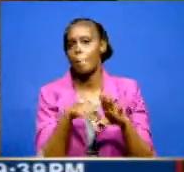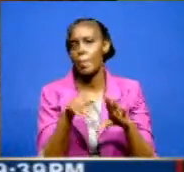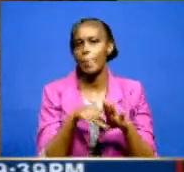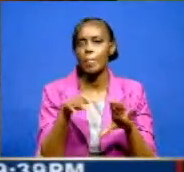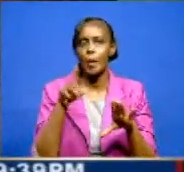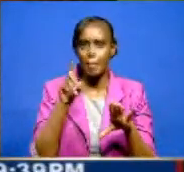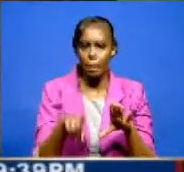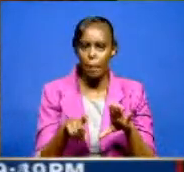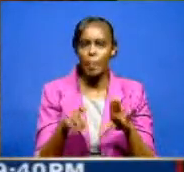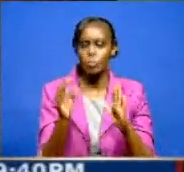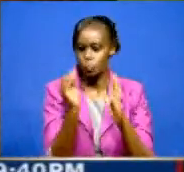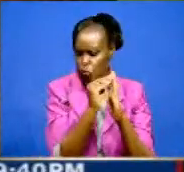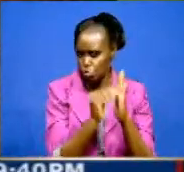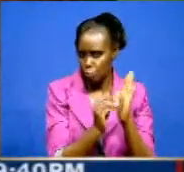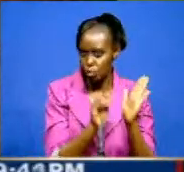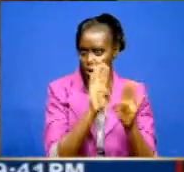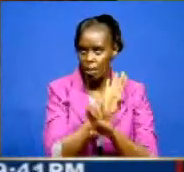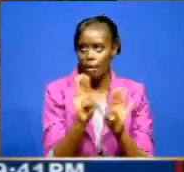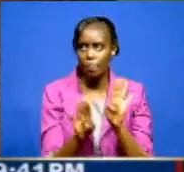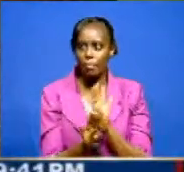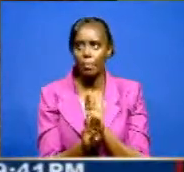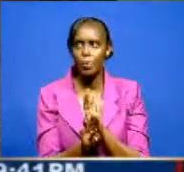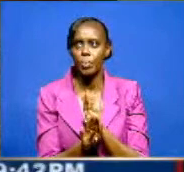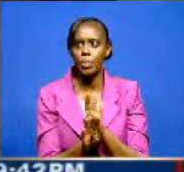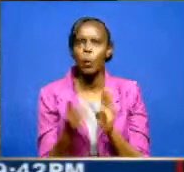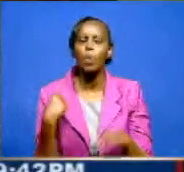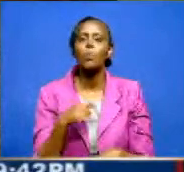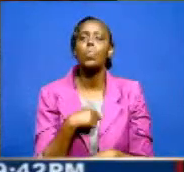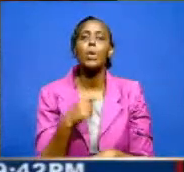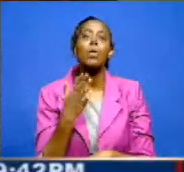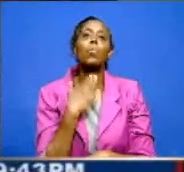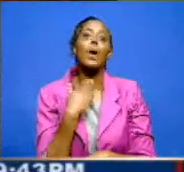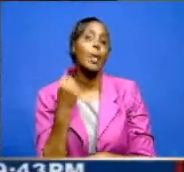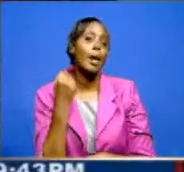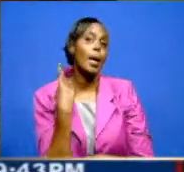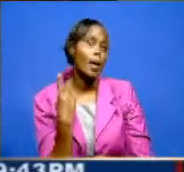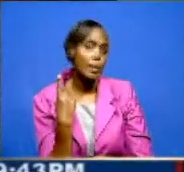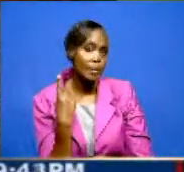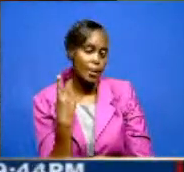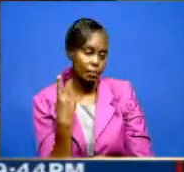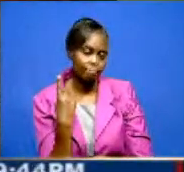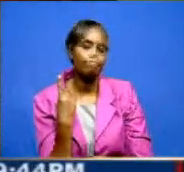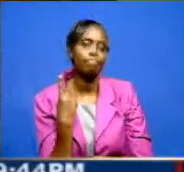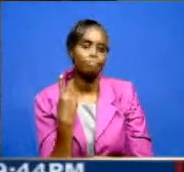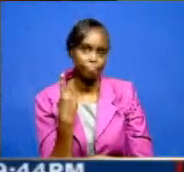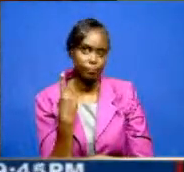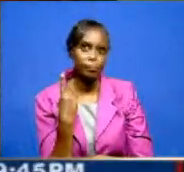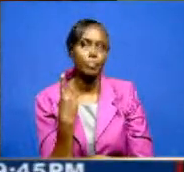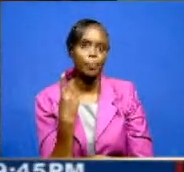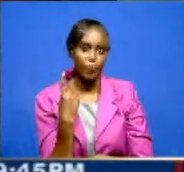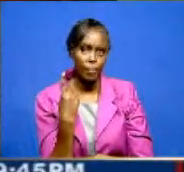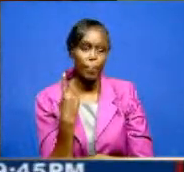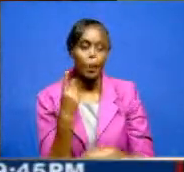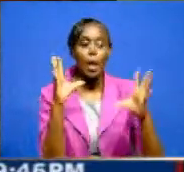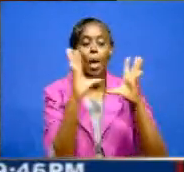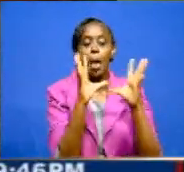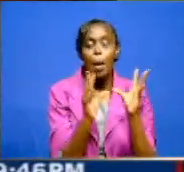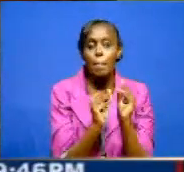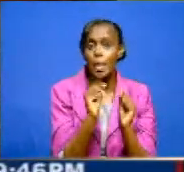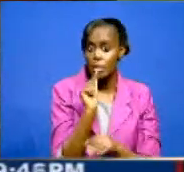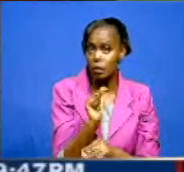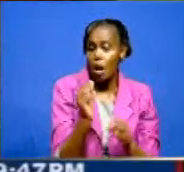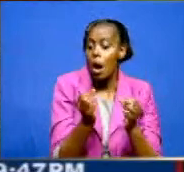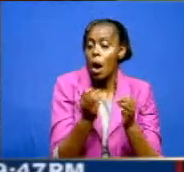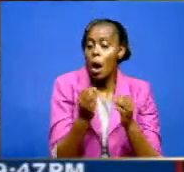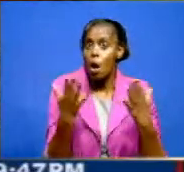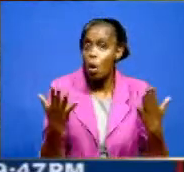also be factored in. So we would want to understand that budget, how much